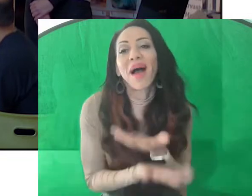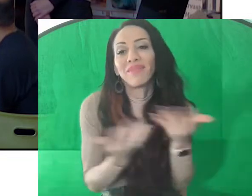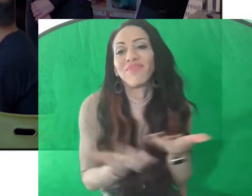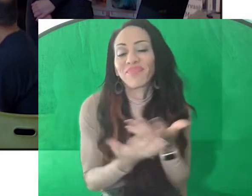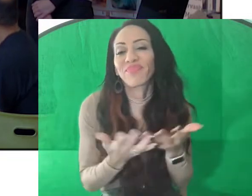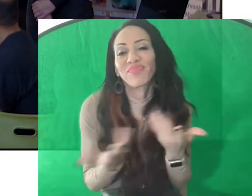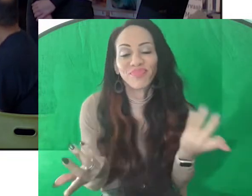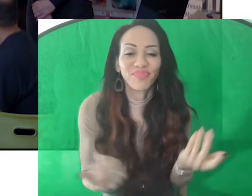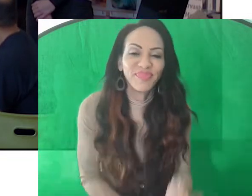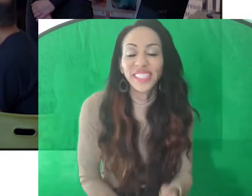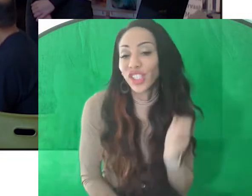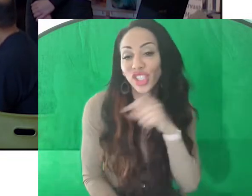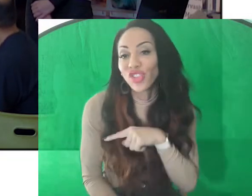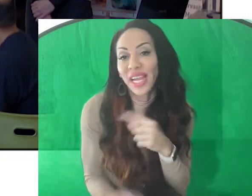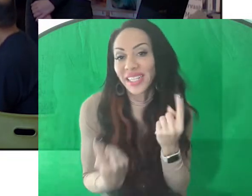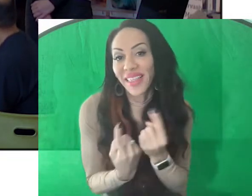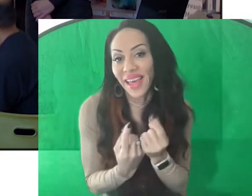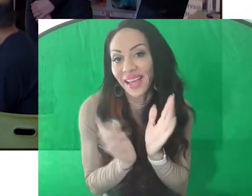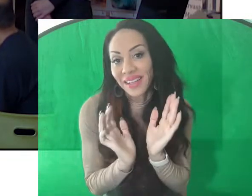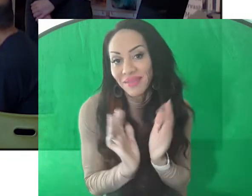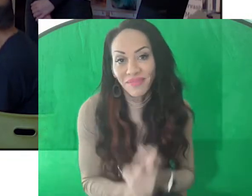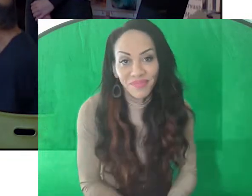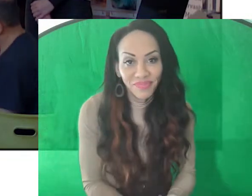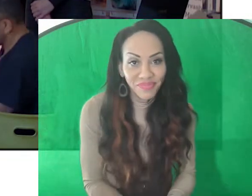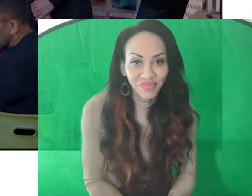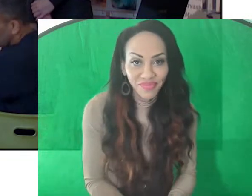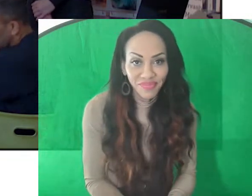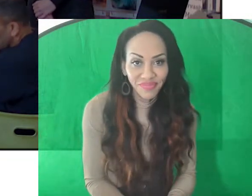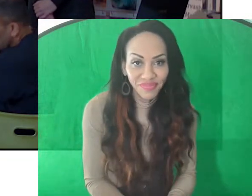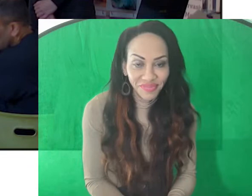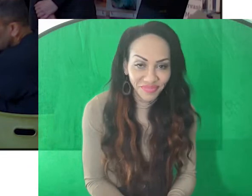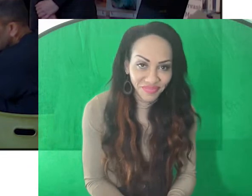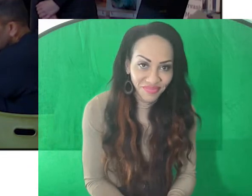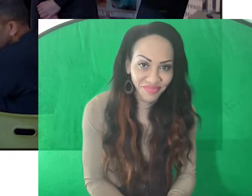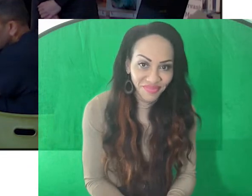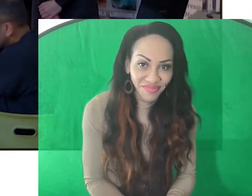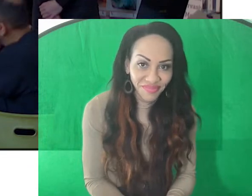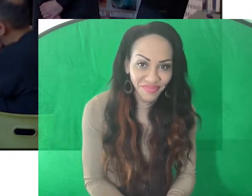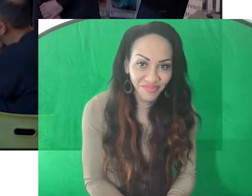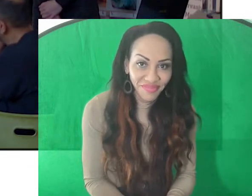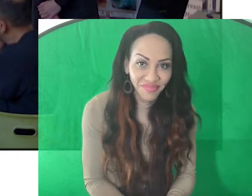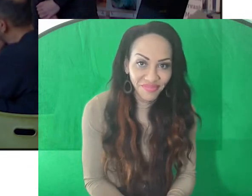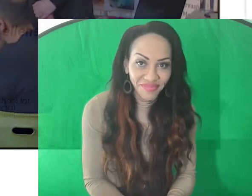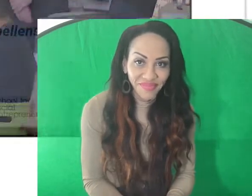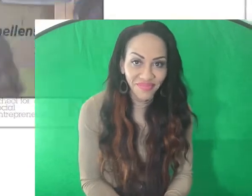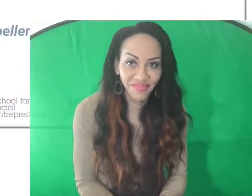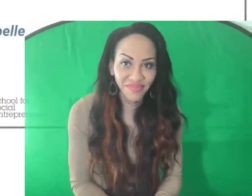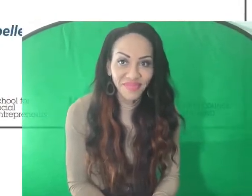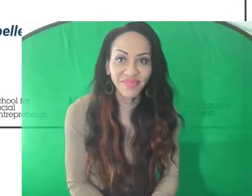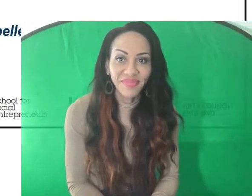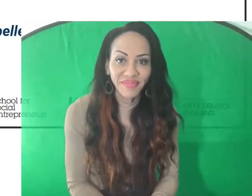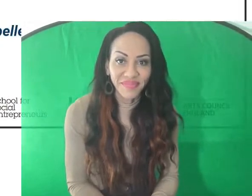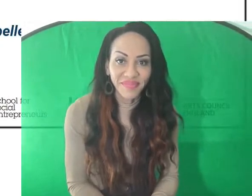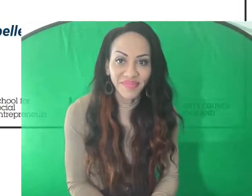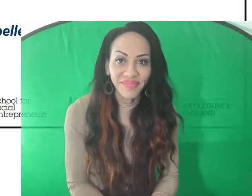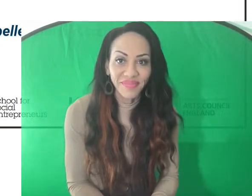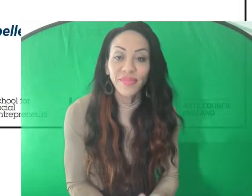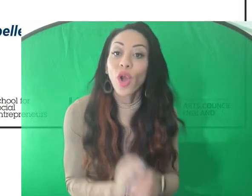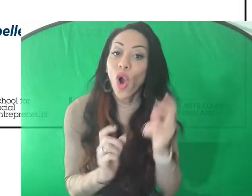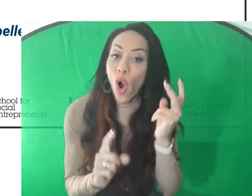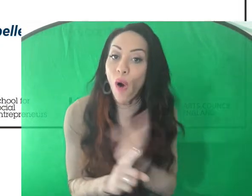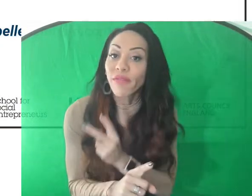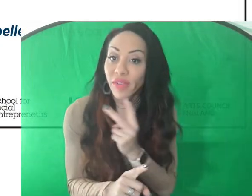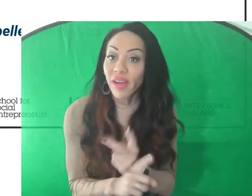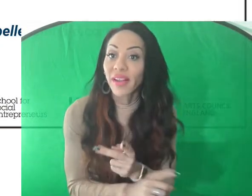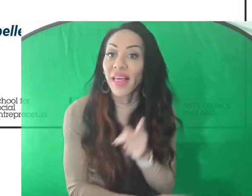one. But the unfortunate thing is that it's actually when they make their decisions about what they get, often when they make their decisions about what they're going